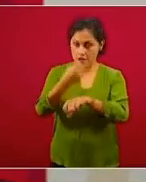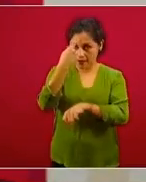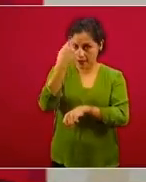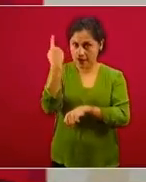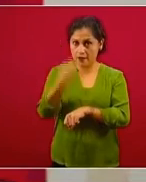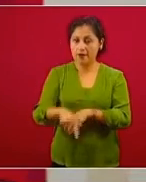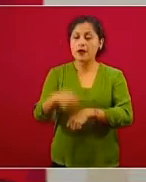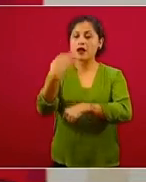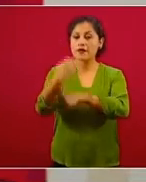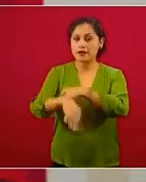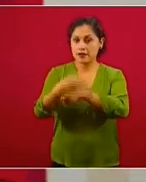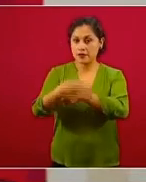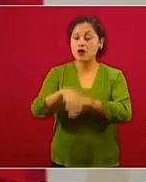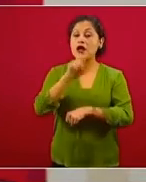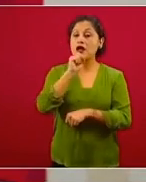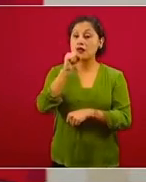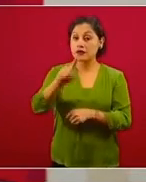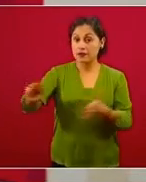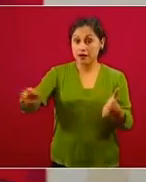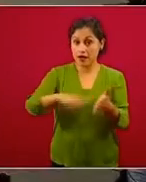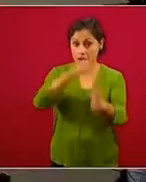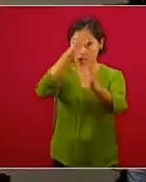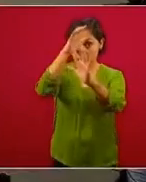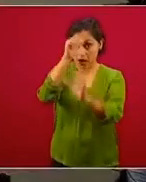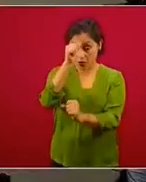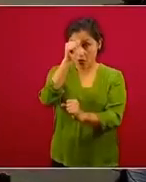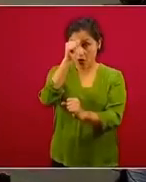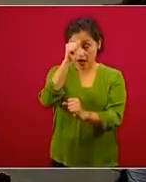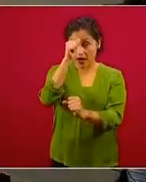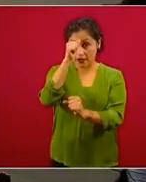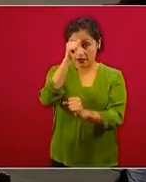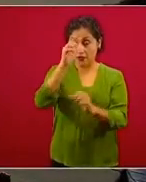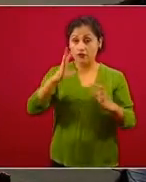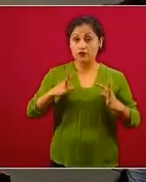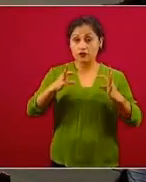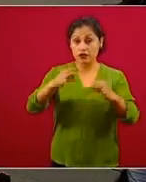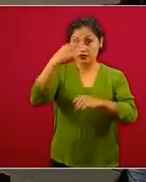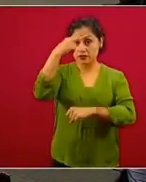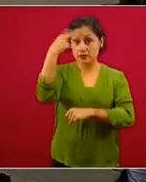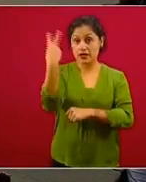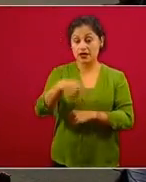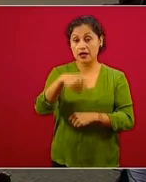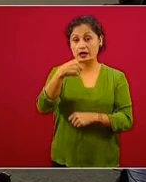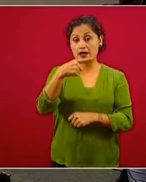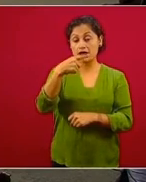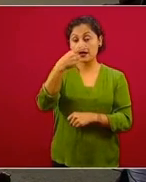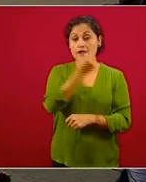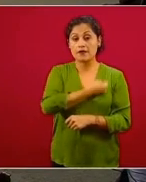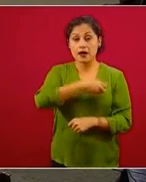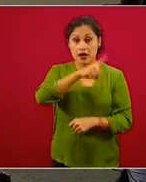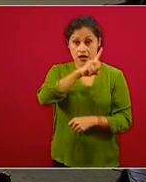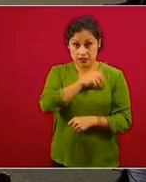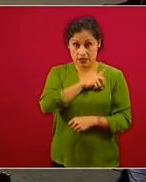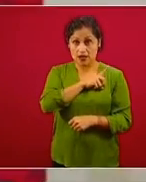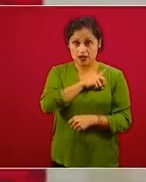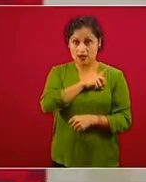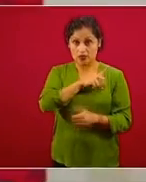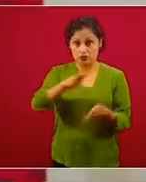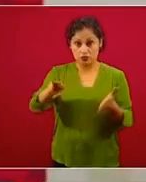We also signed an agreement with the private sector through the Mexican Foundation for